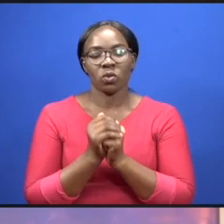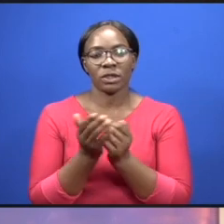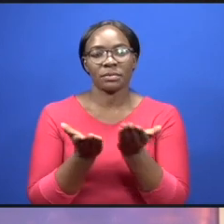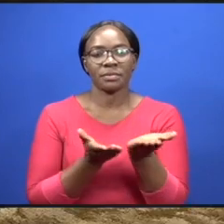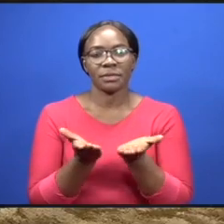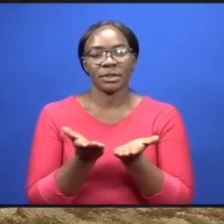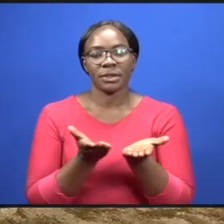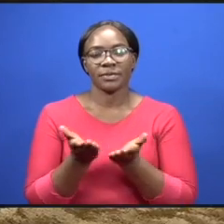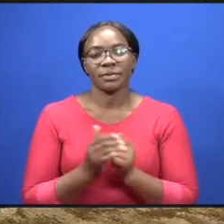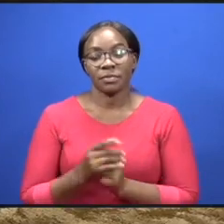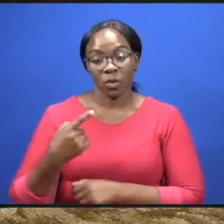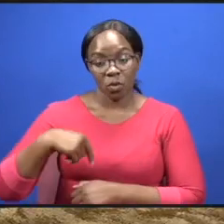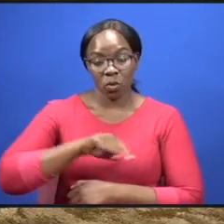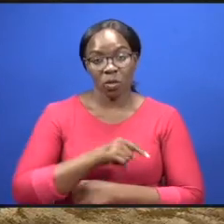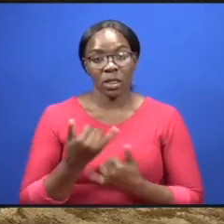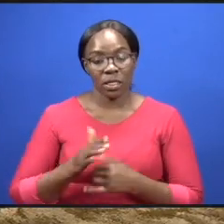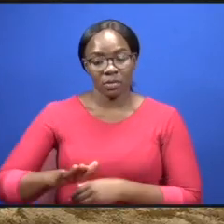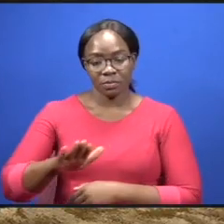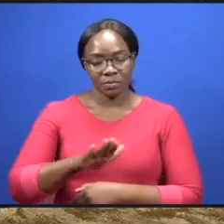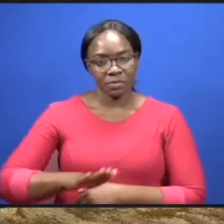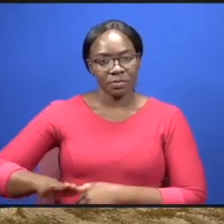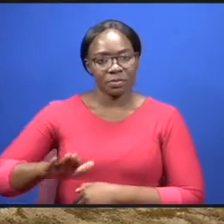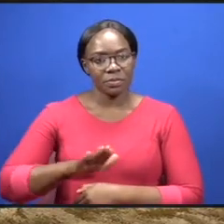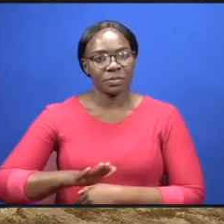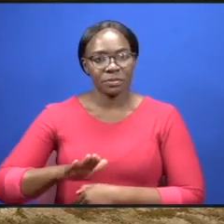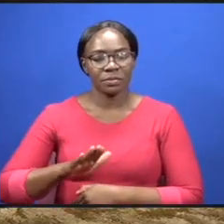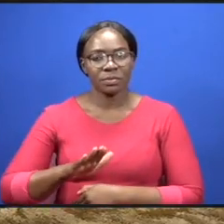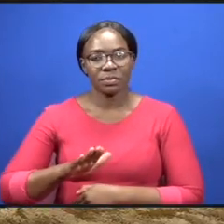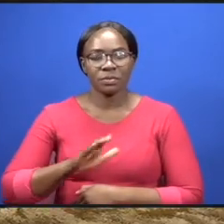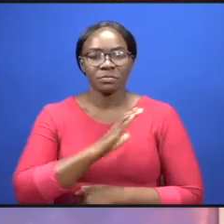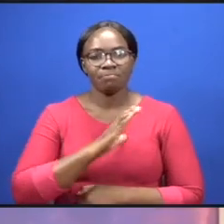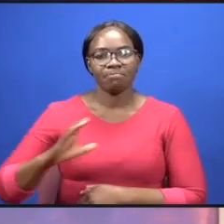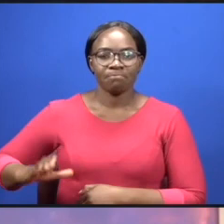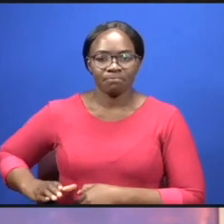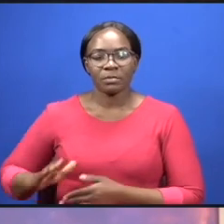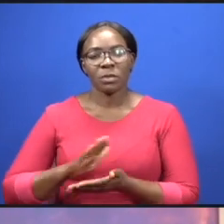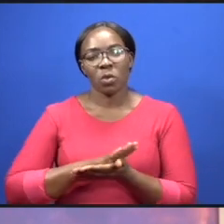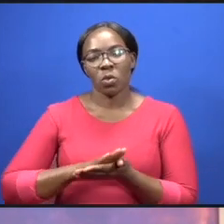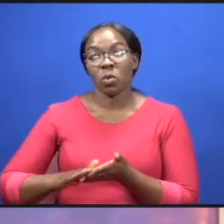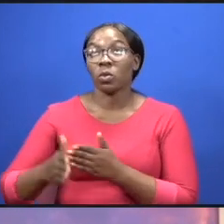service. We are in the presence of the thrice holy God.